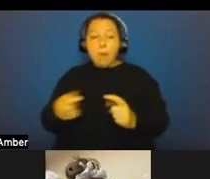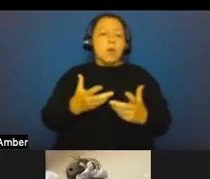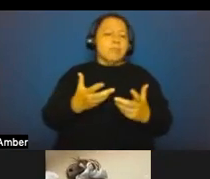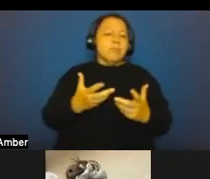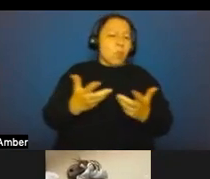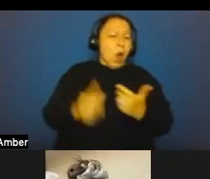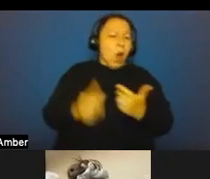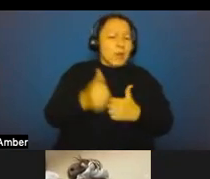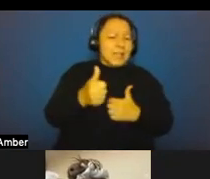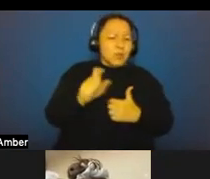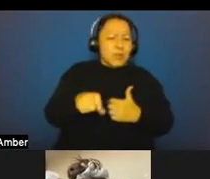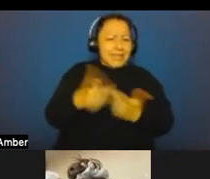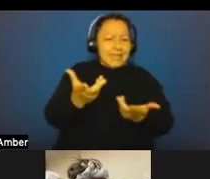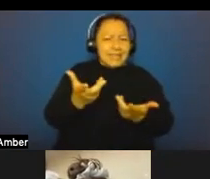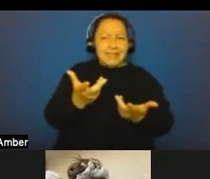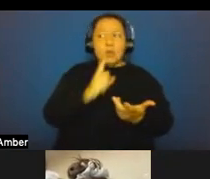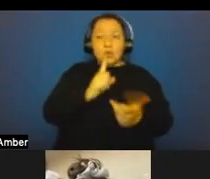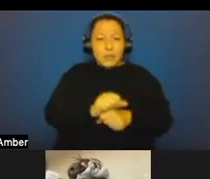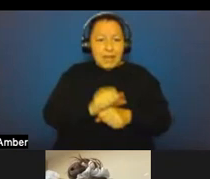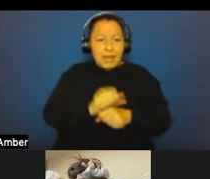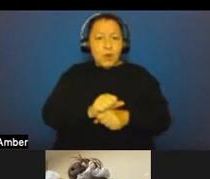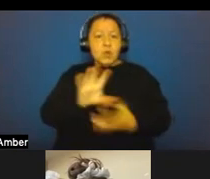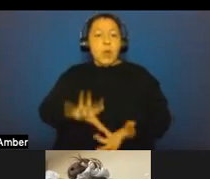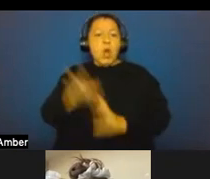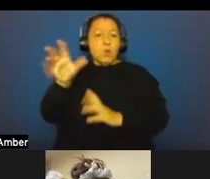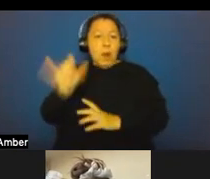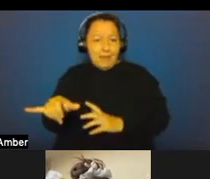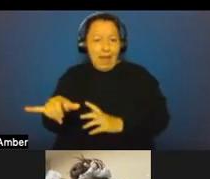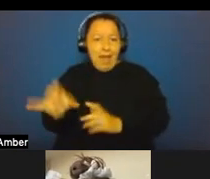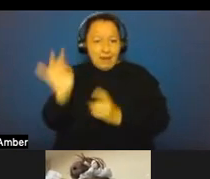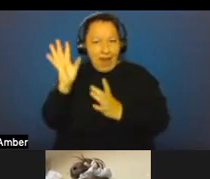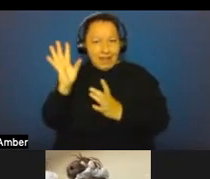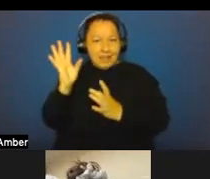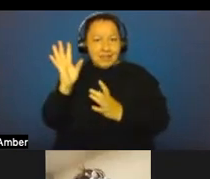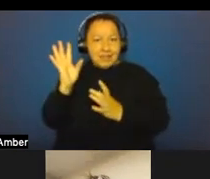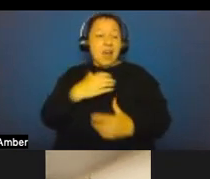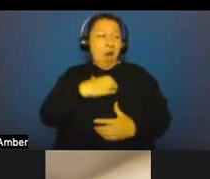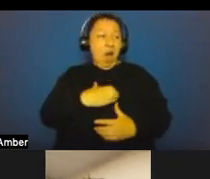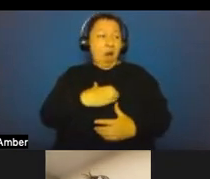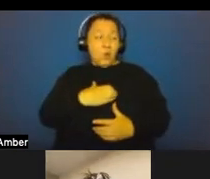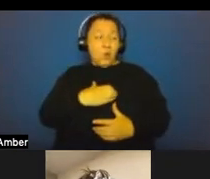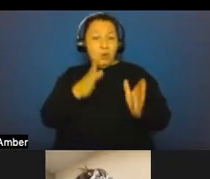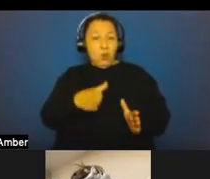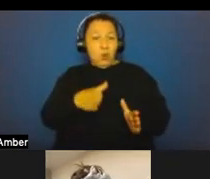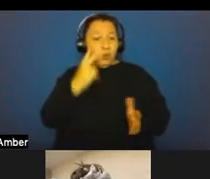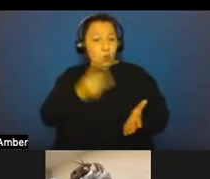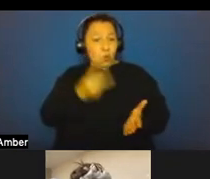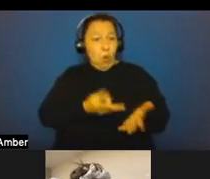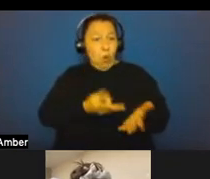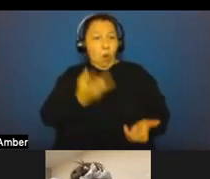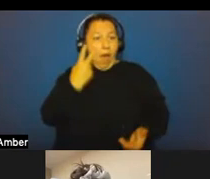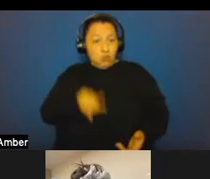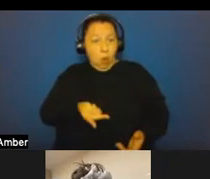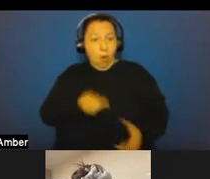that somebody who saw the violence happening in our home, I wish they would have said something, right? So I don't know what